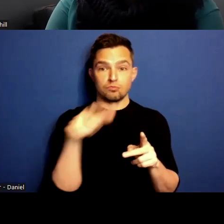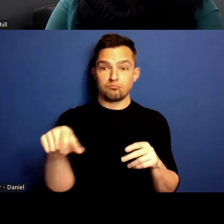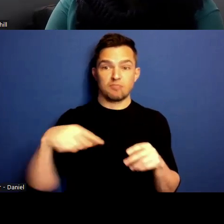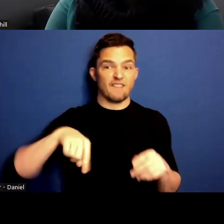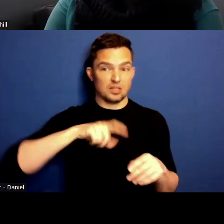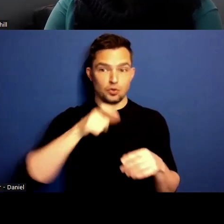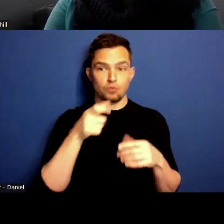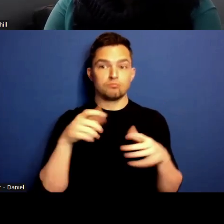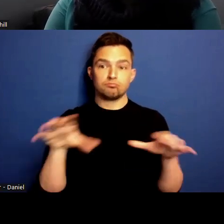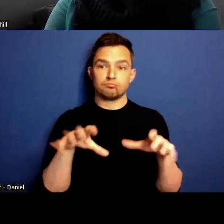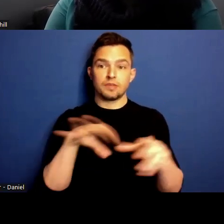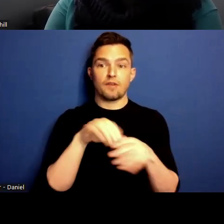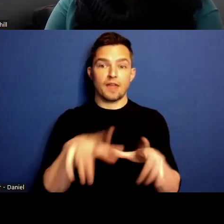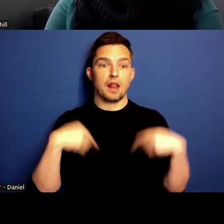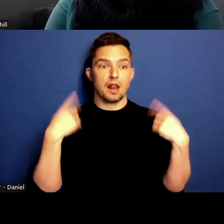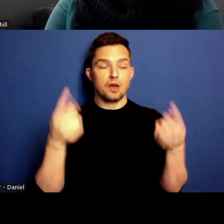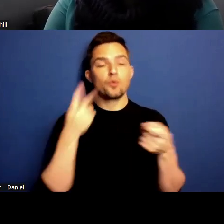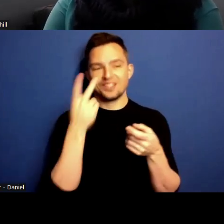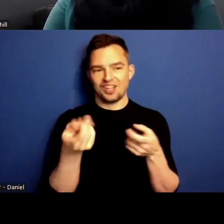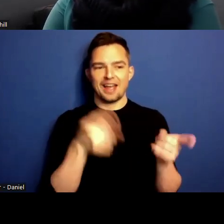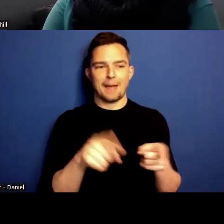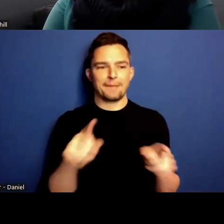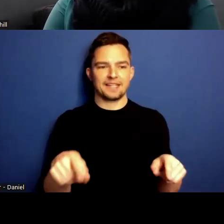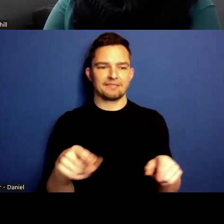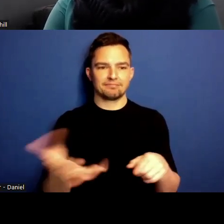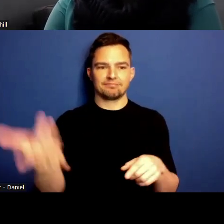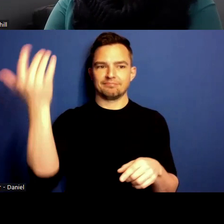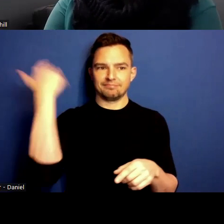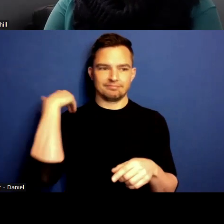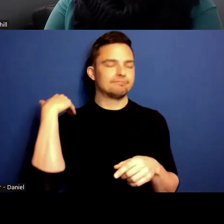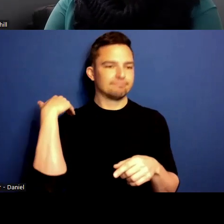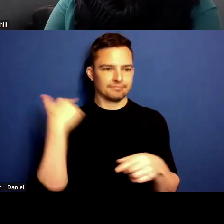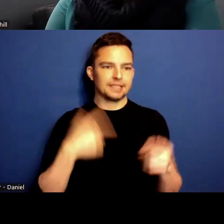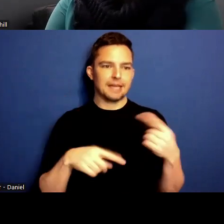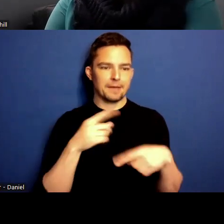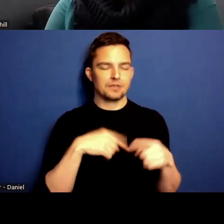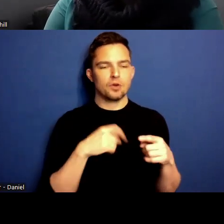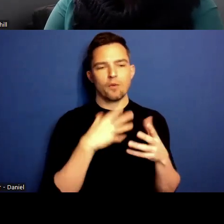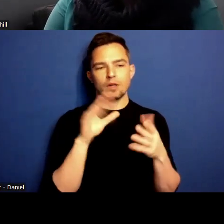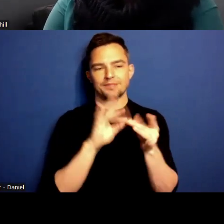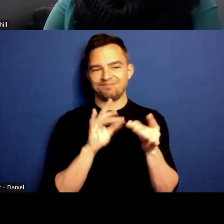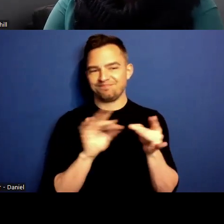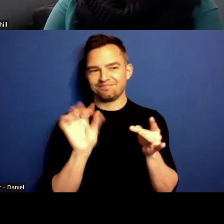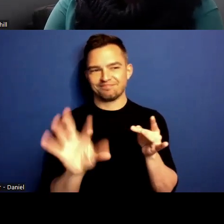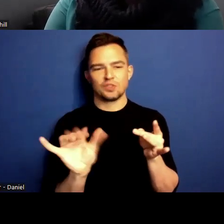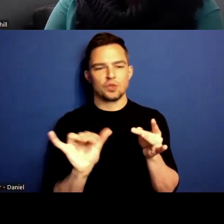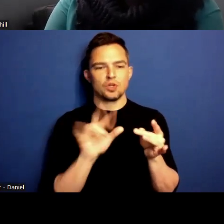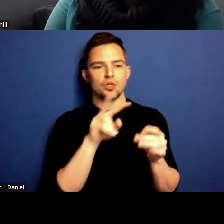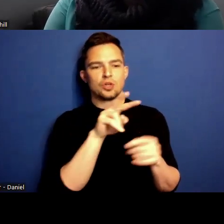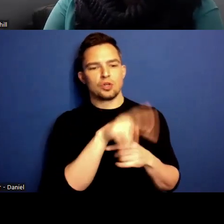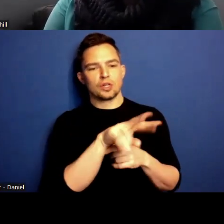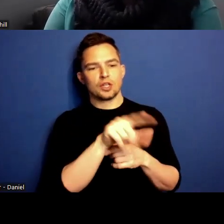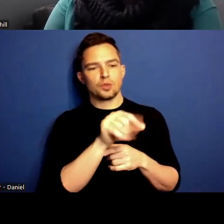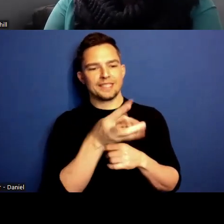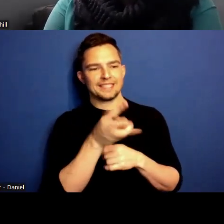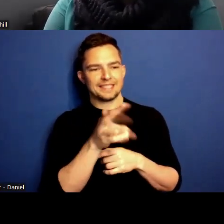while will say we saw this coming a while ago. And I just want to note, looking at the 2016